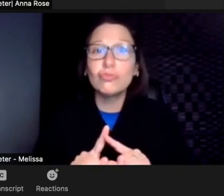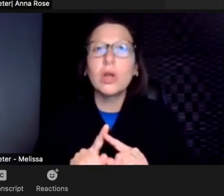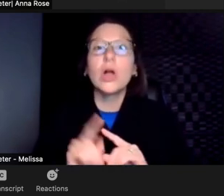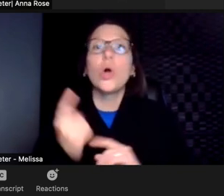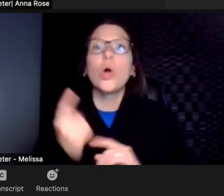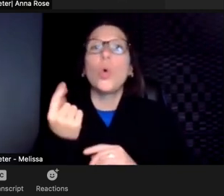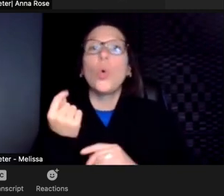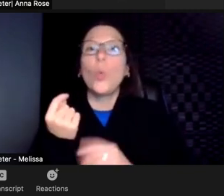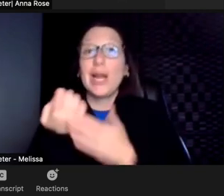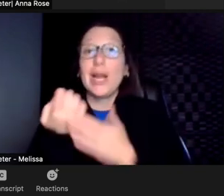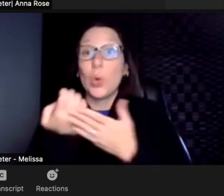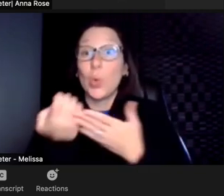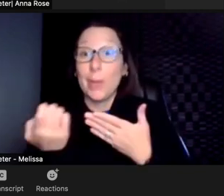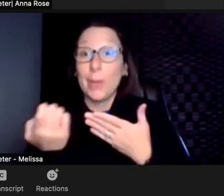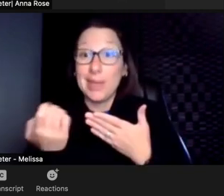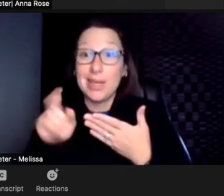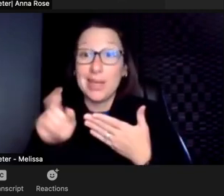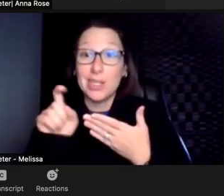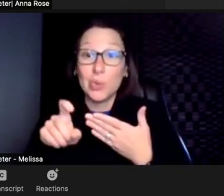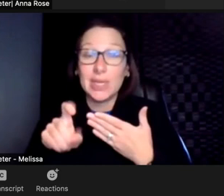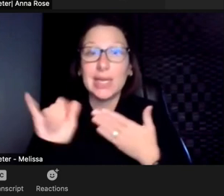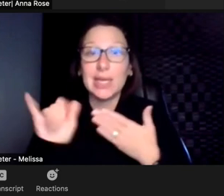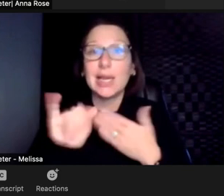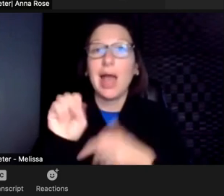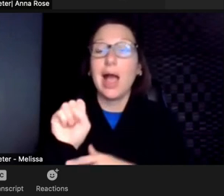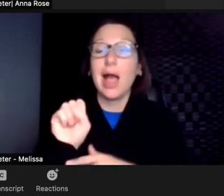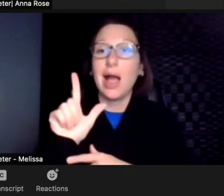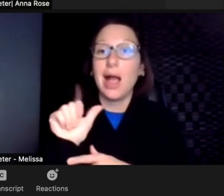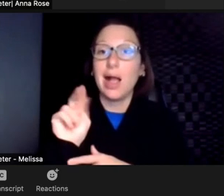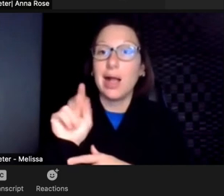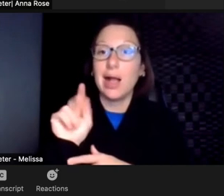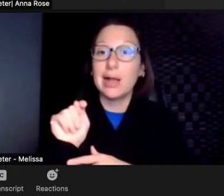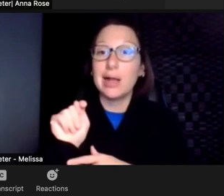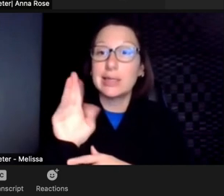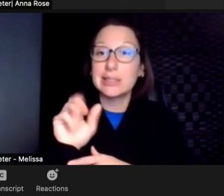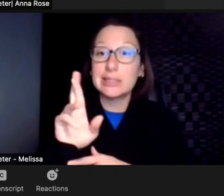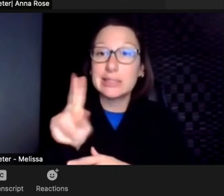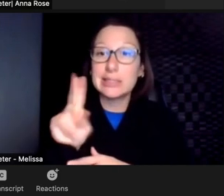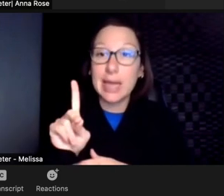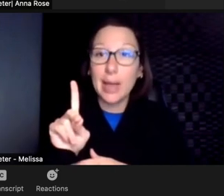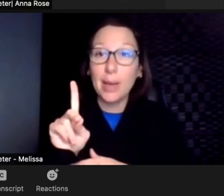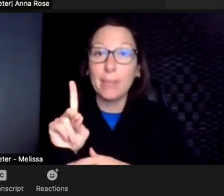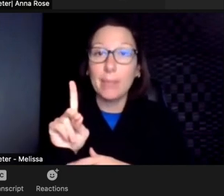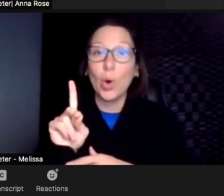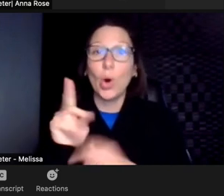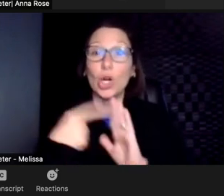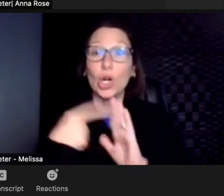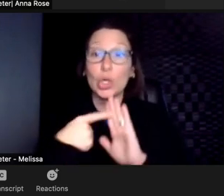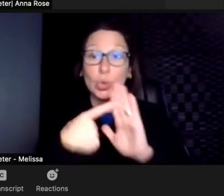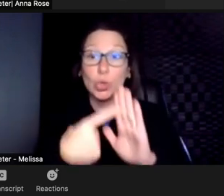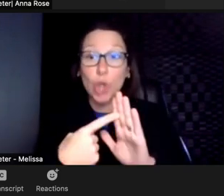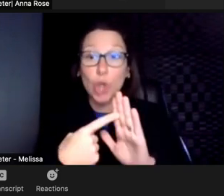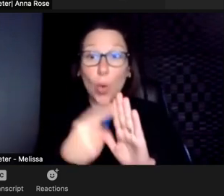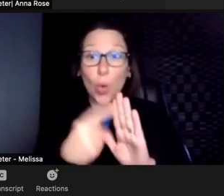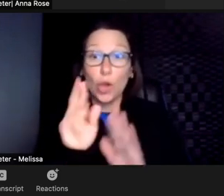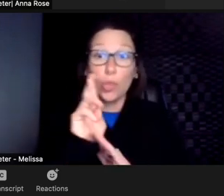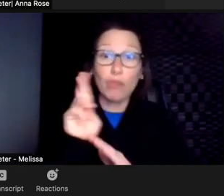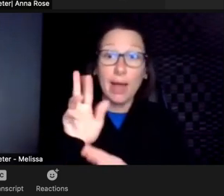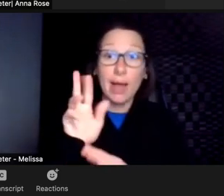and availability, like a slant board, the presentation of materials in the right or the left or the center or